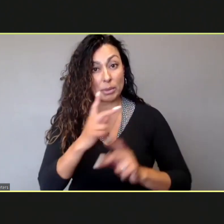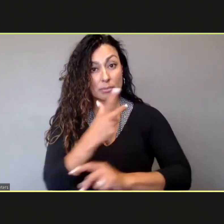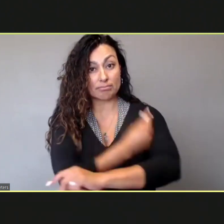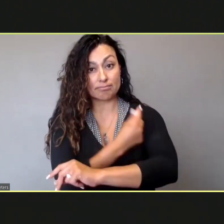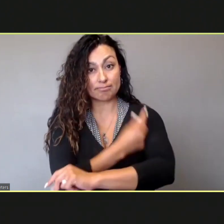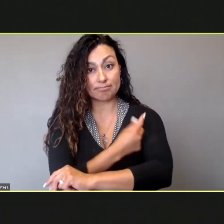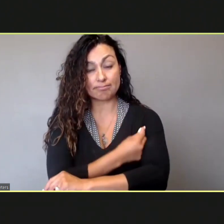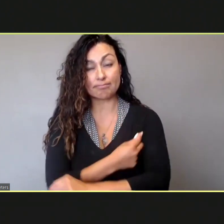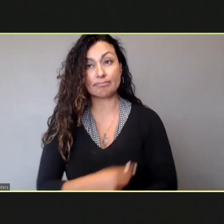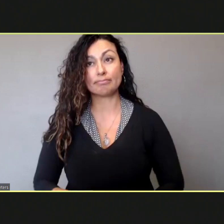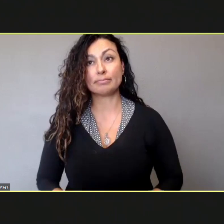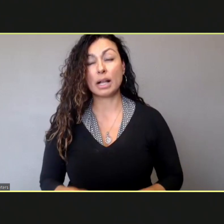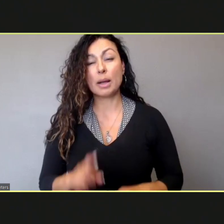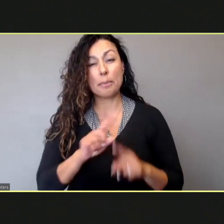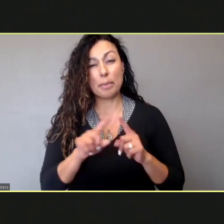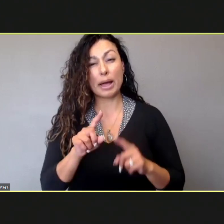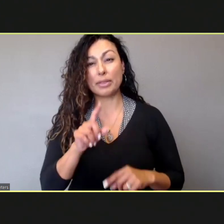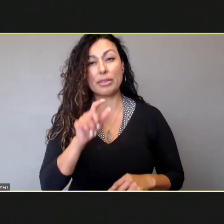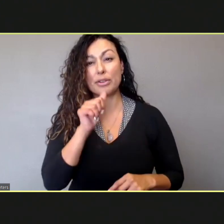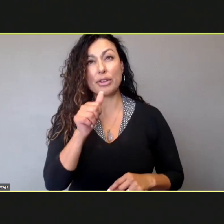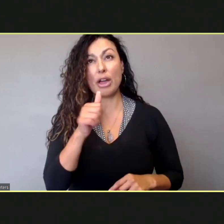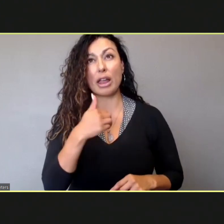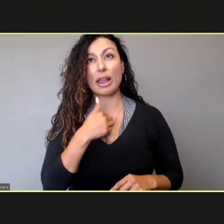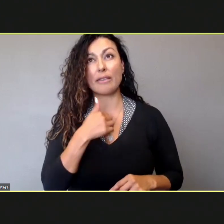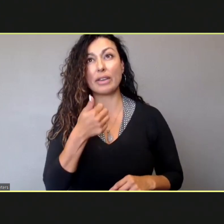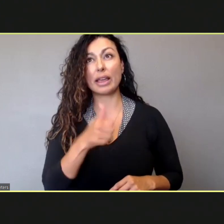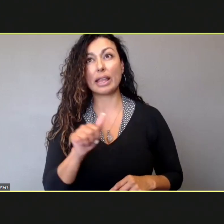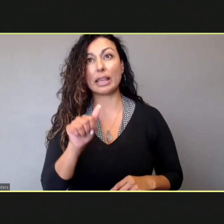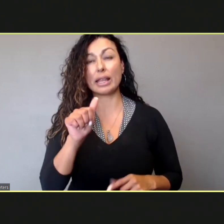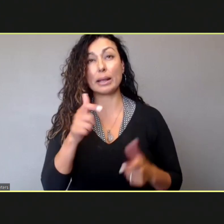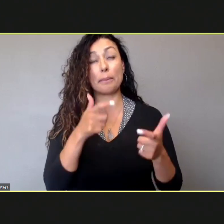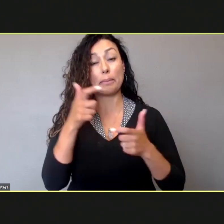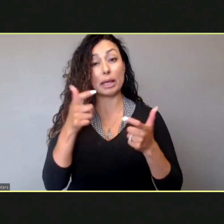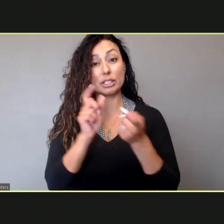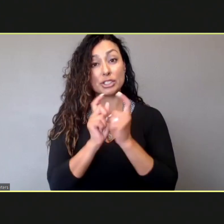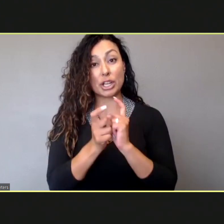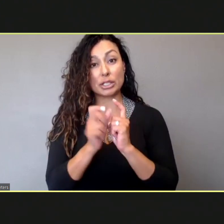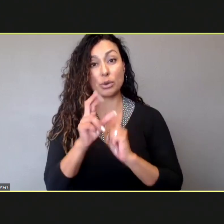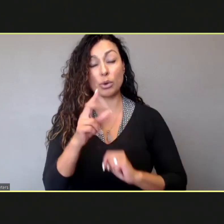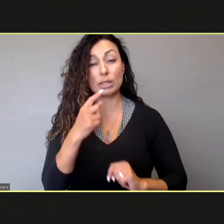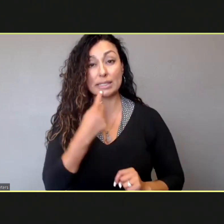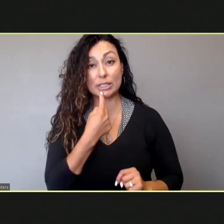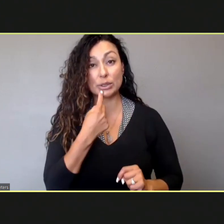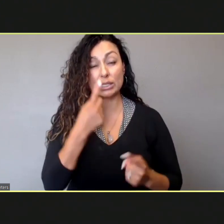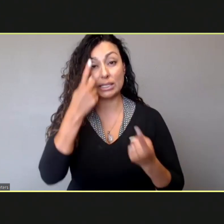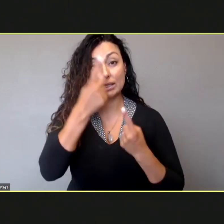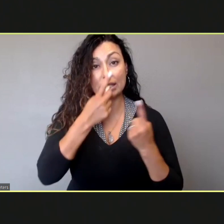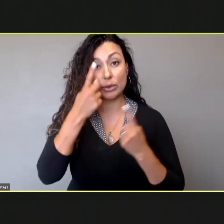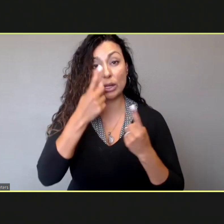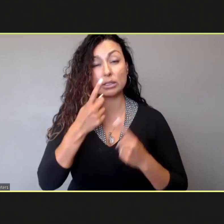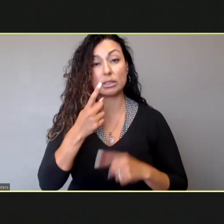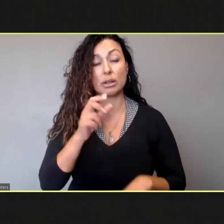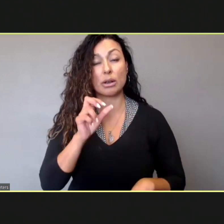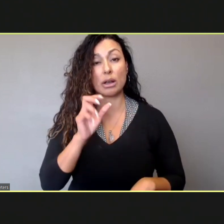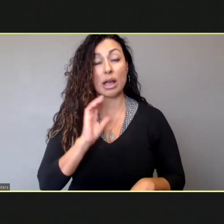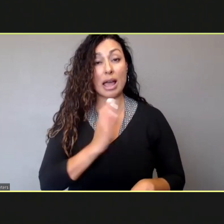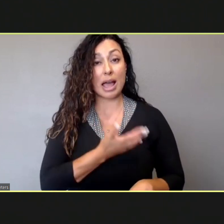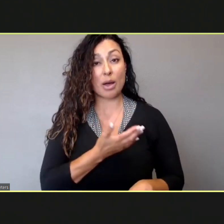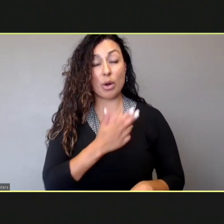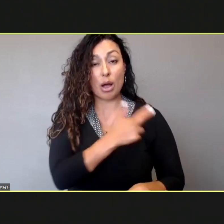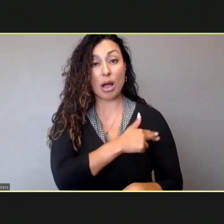but there aren't any big changes under serious consideration. Our